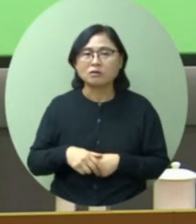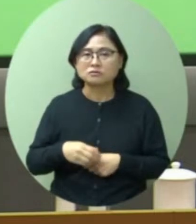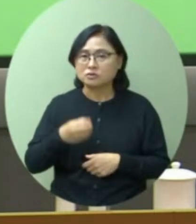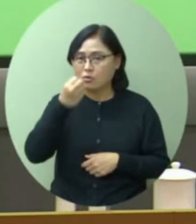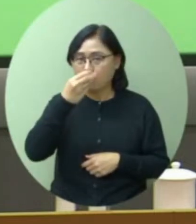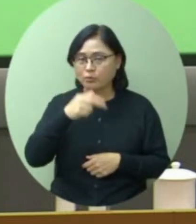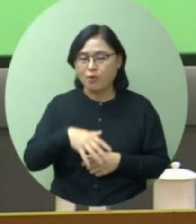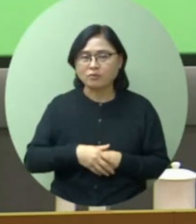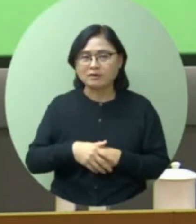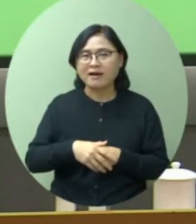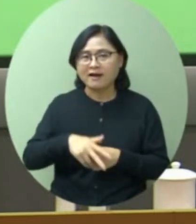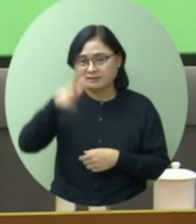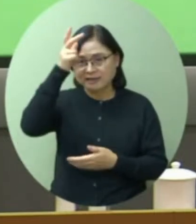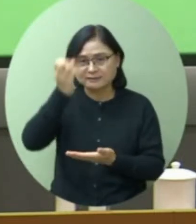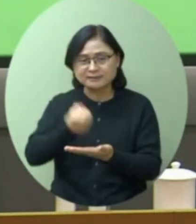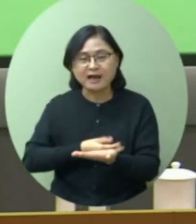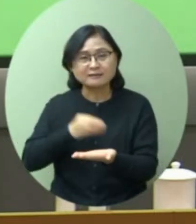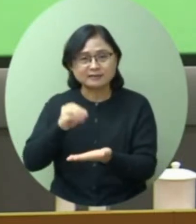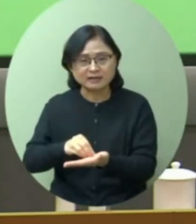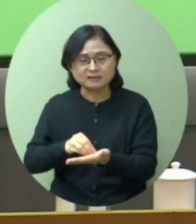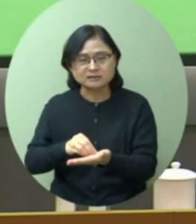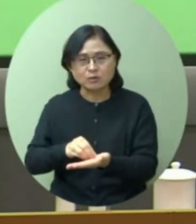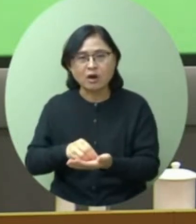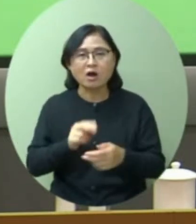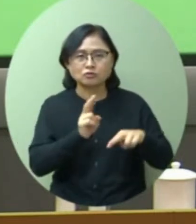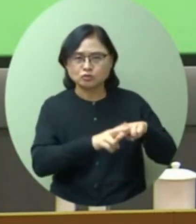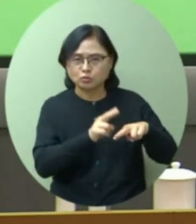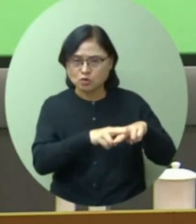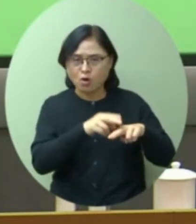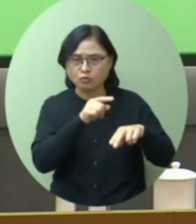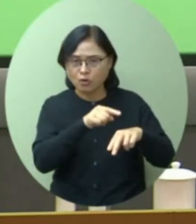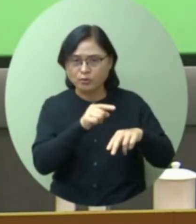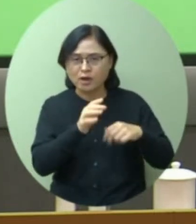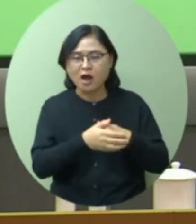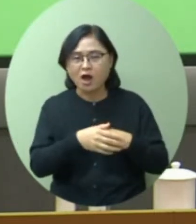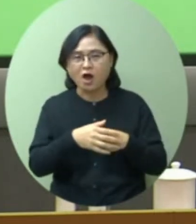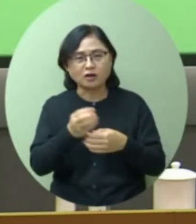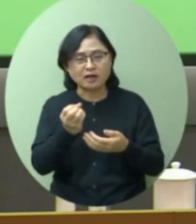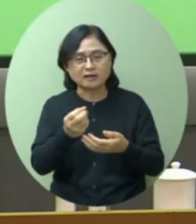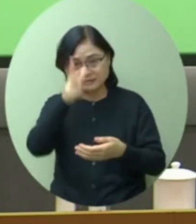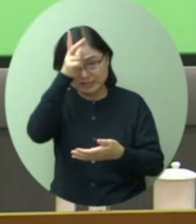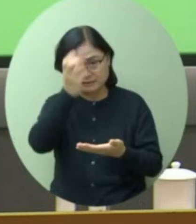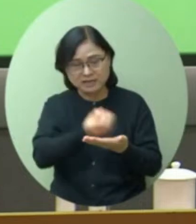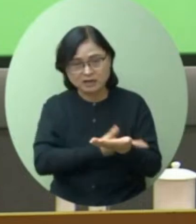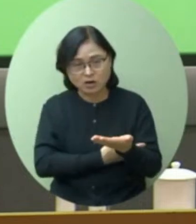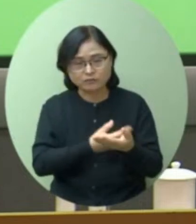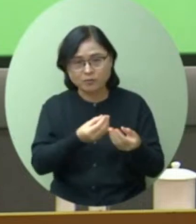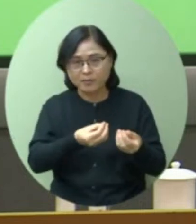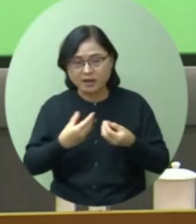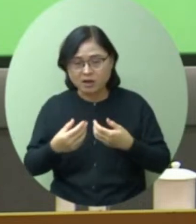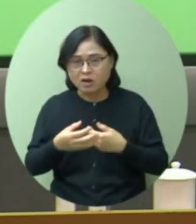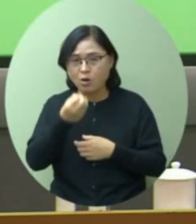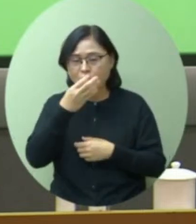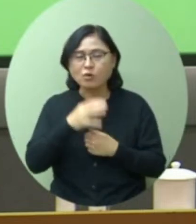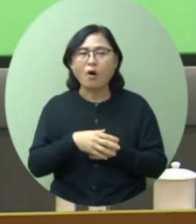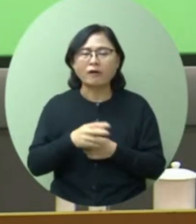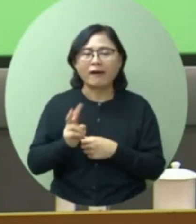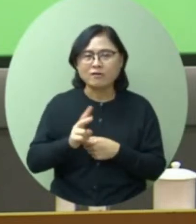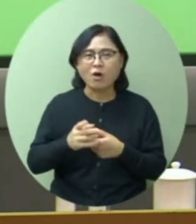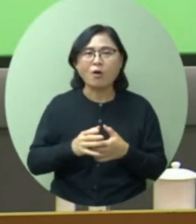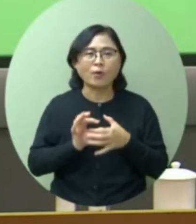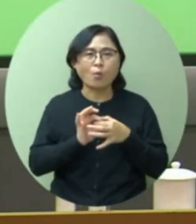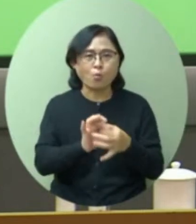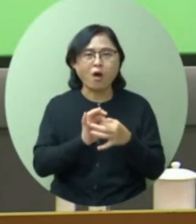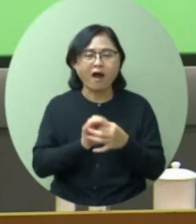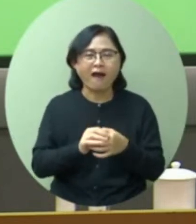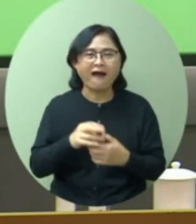will have Hong Kong's interests in mind. When we formulate policies, we consider the opportunities given by